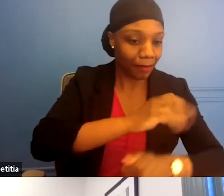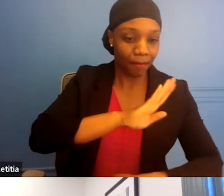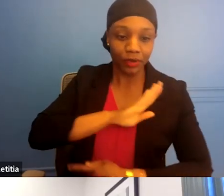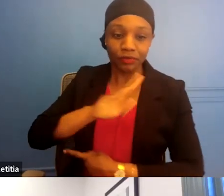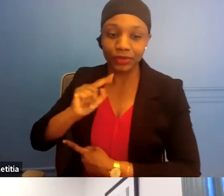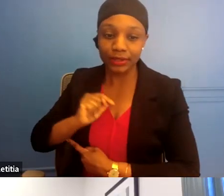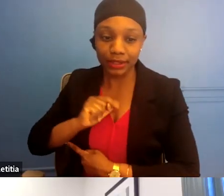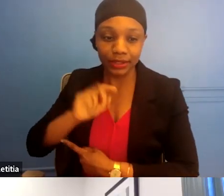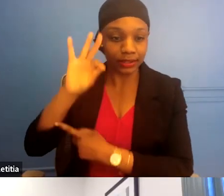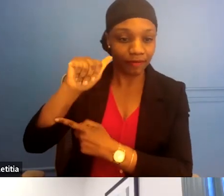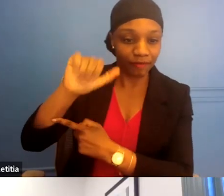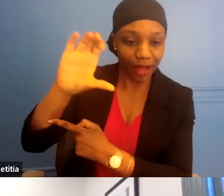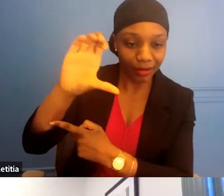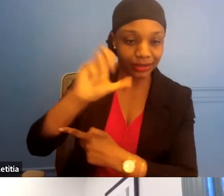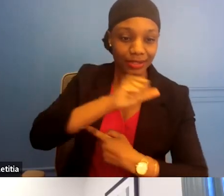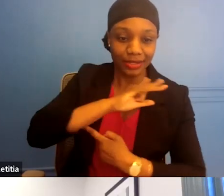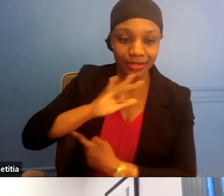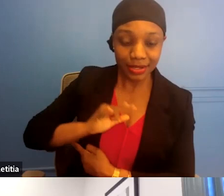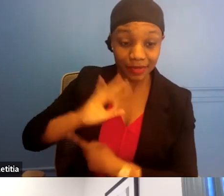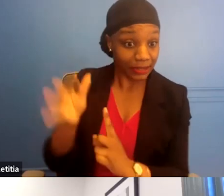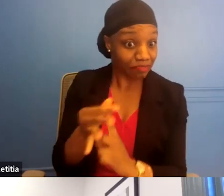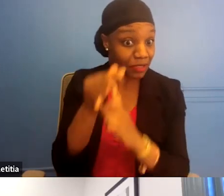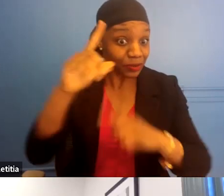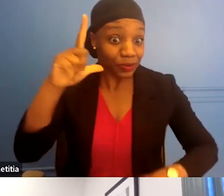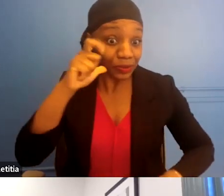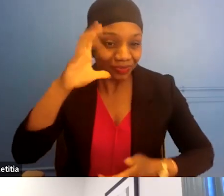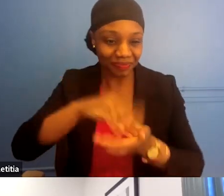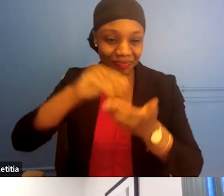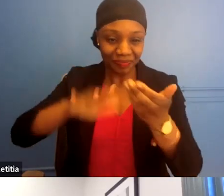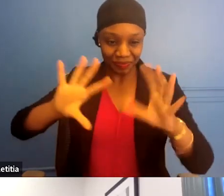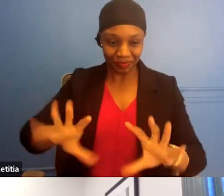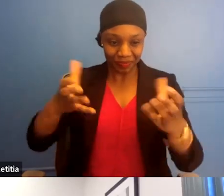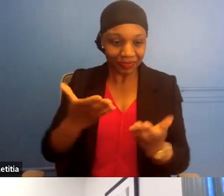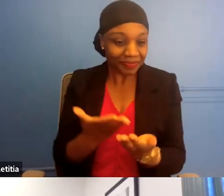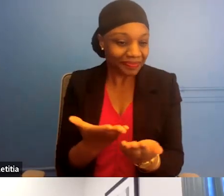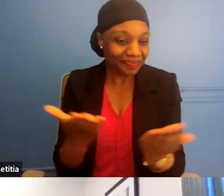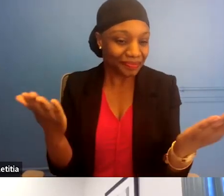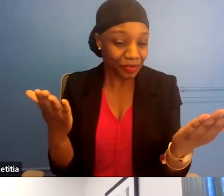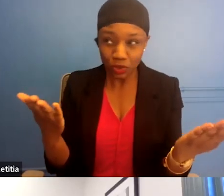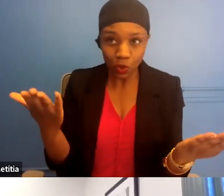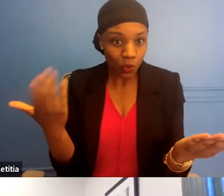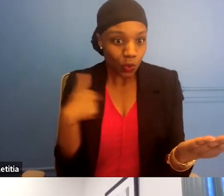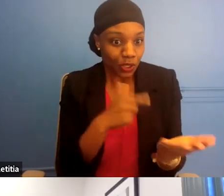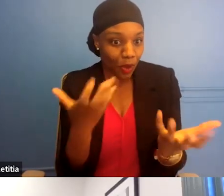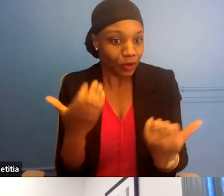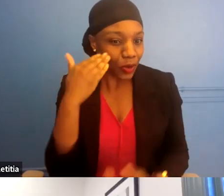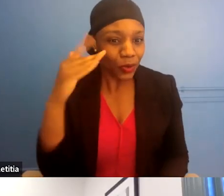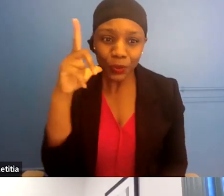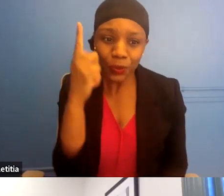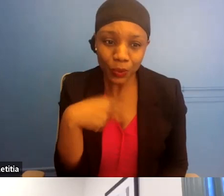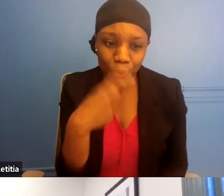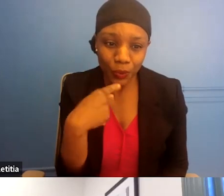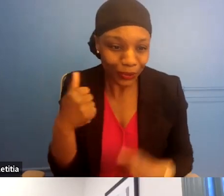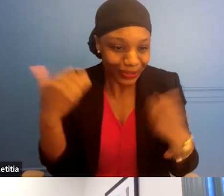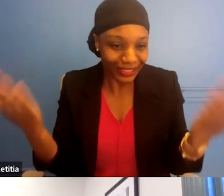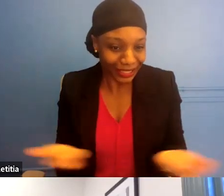faculty, staff, and most especially students. So we'd like to actually know who is in the audience. We